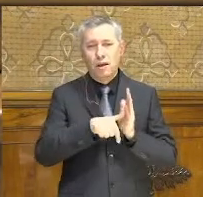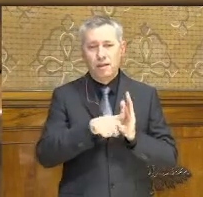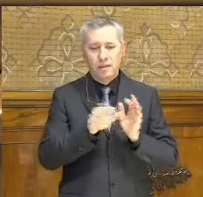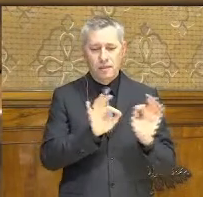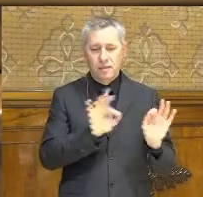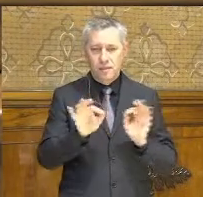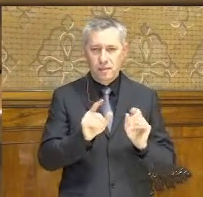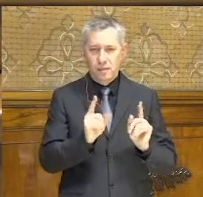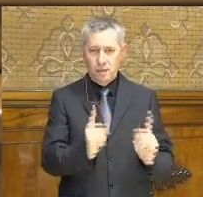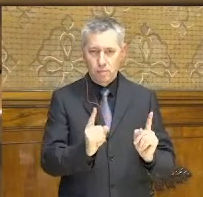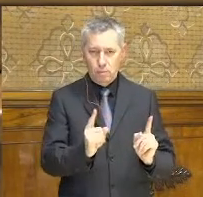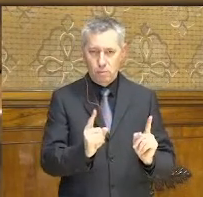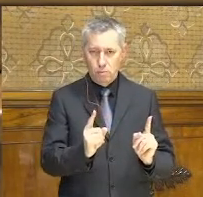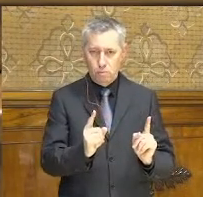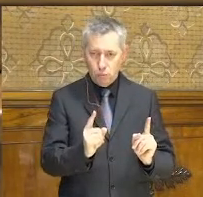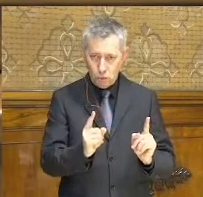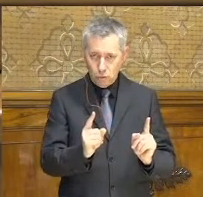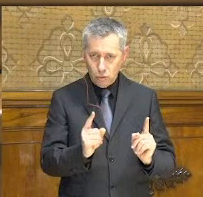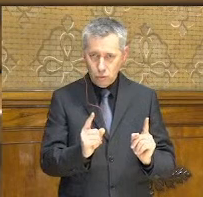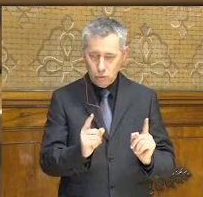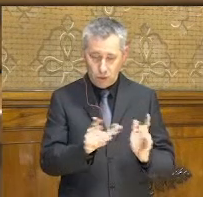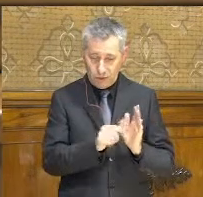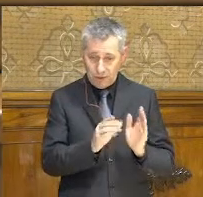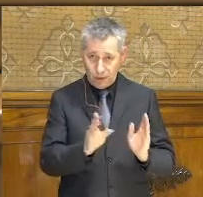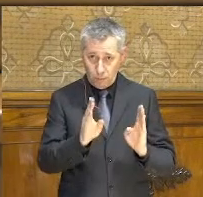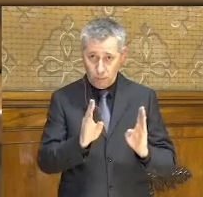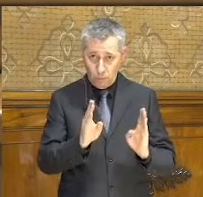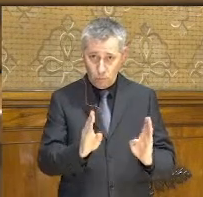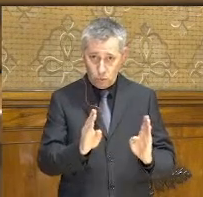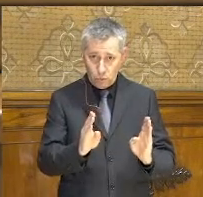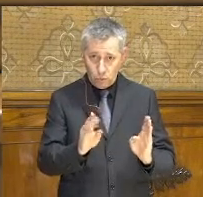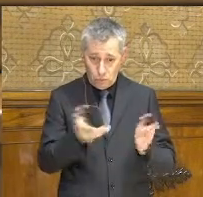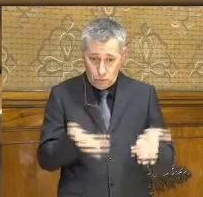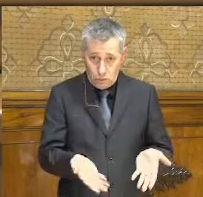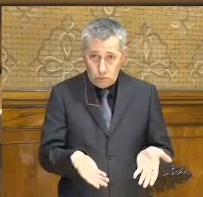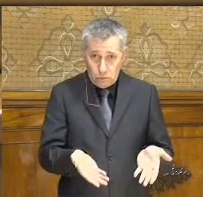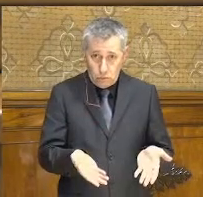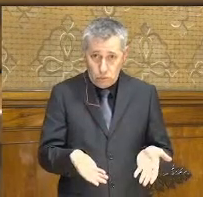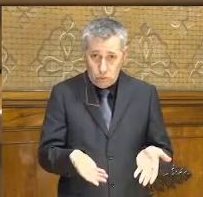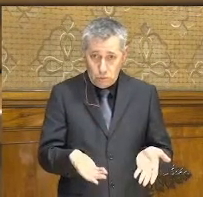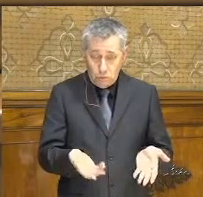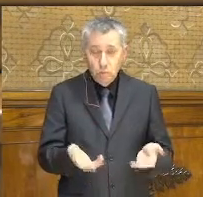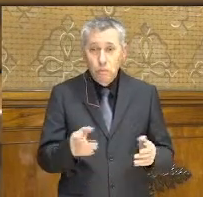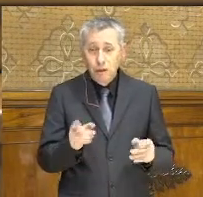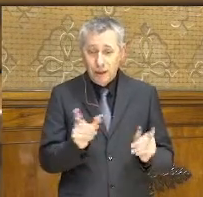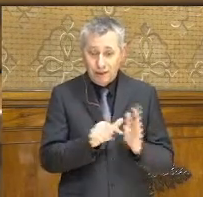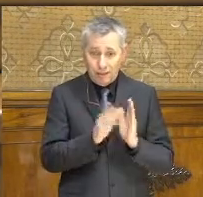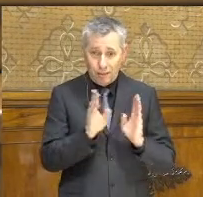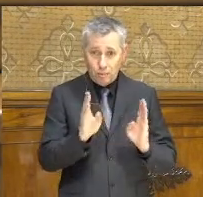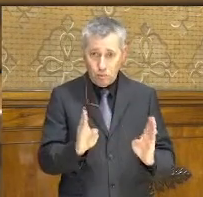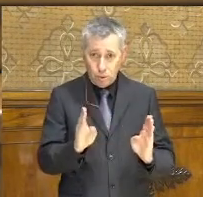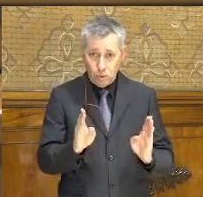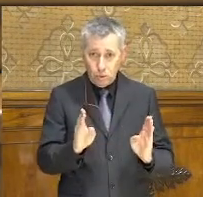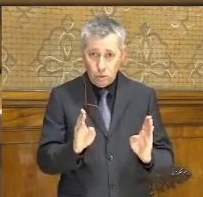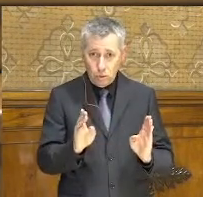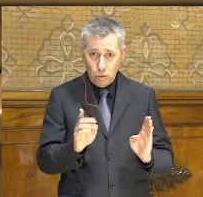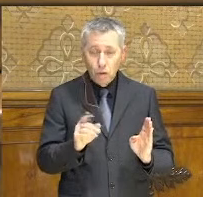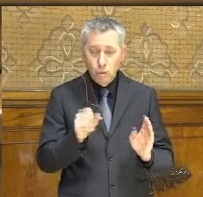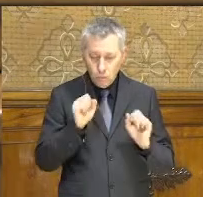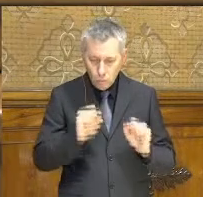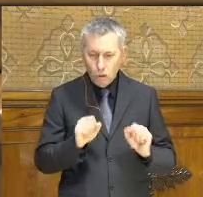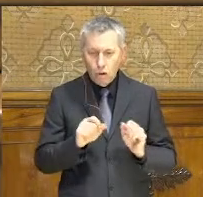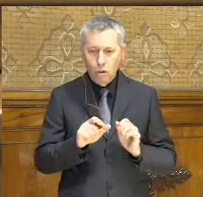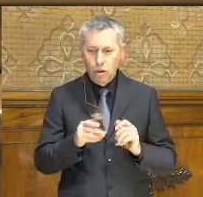The time of being, in the Heideggerian sense, or being in time, quite literally to take that